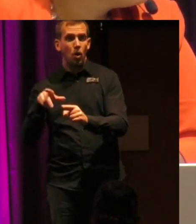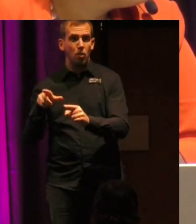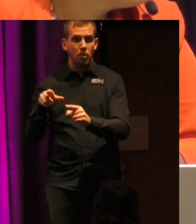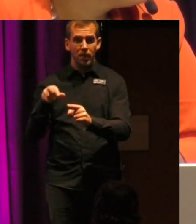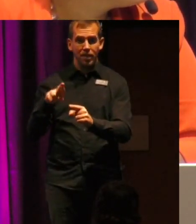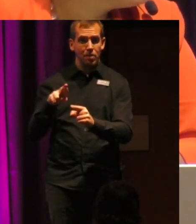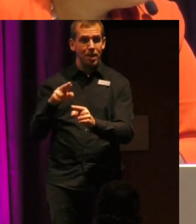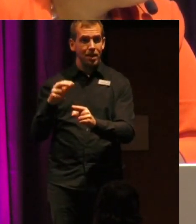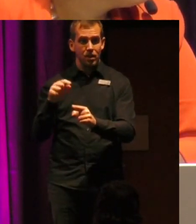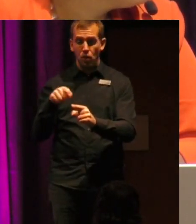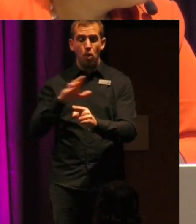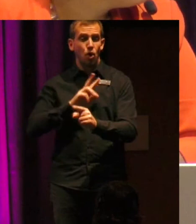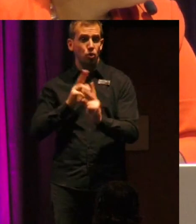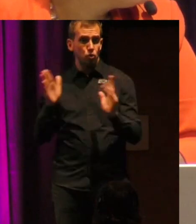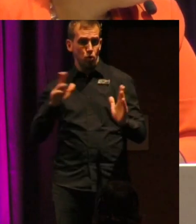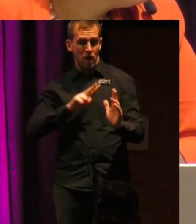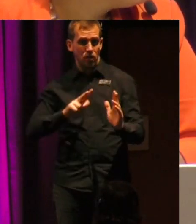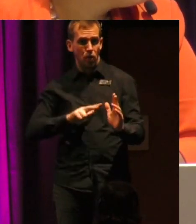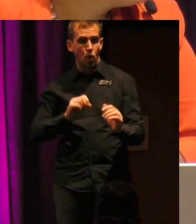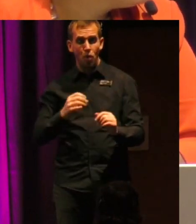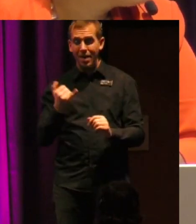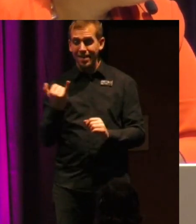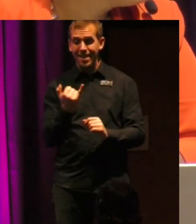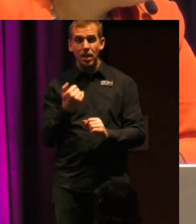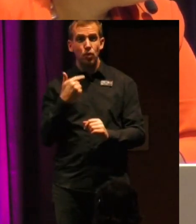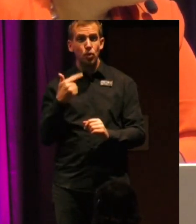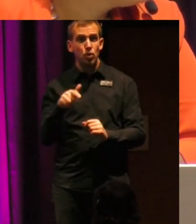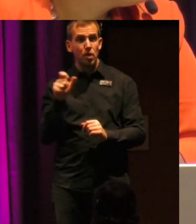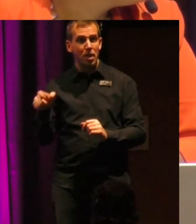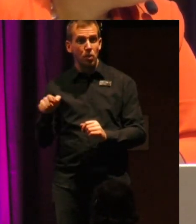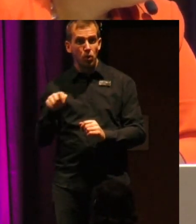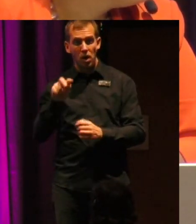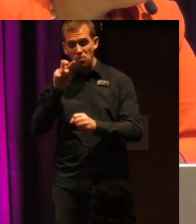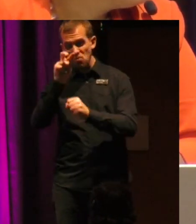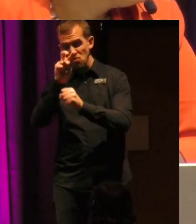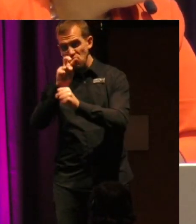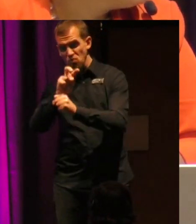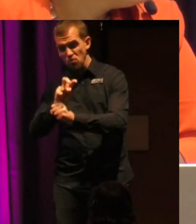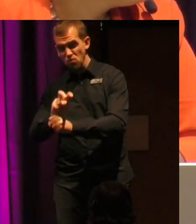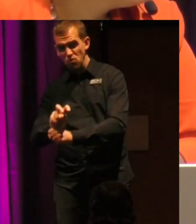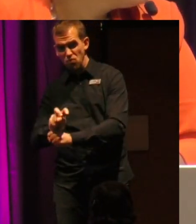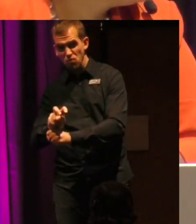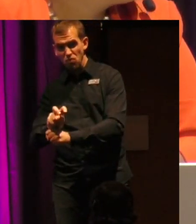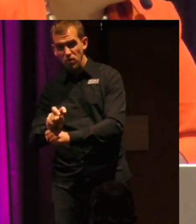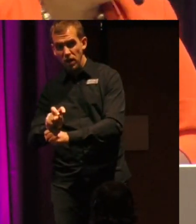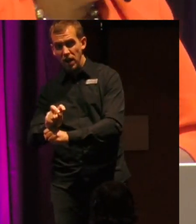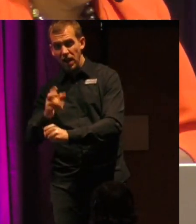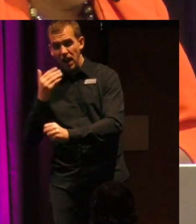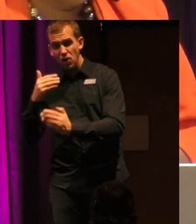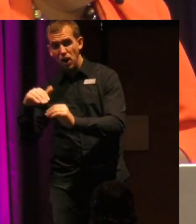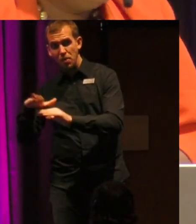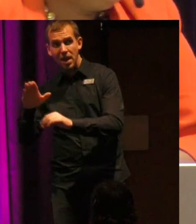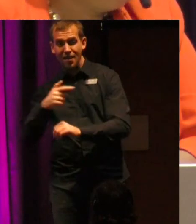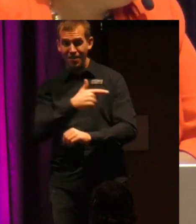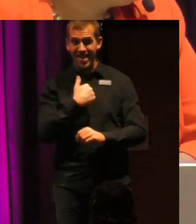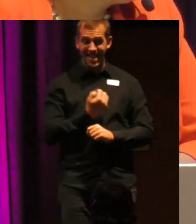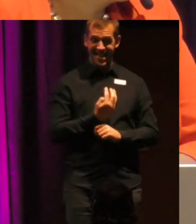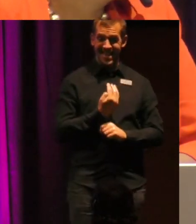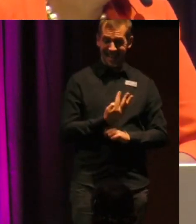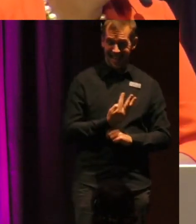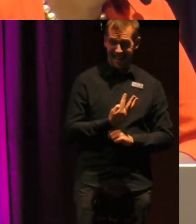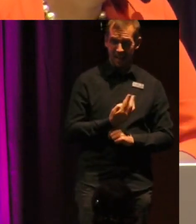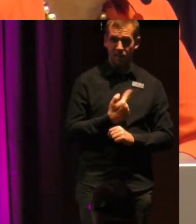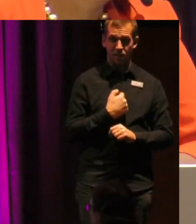are looking at comments, I'm sure that we 3, just mostly within Sweden, we can find